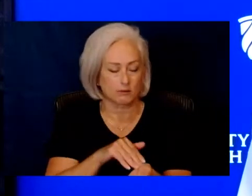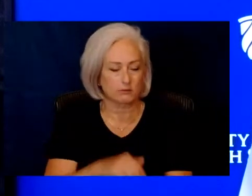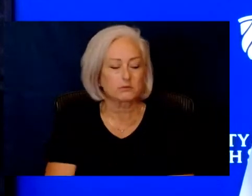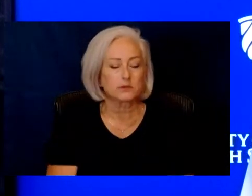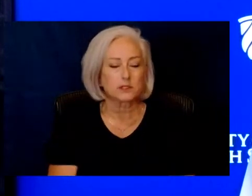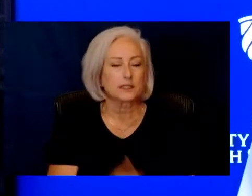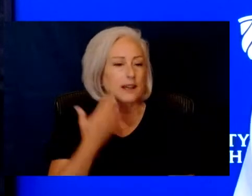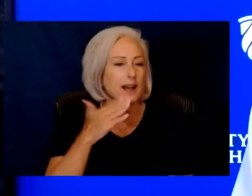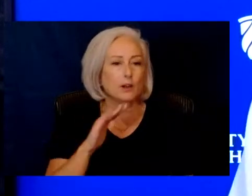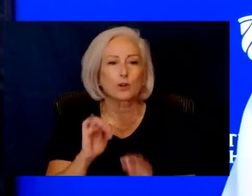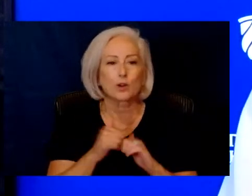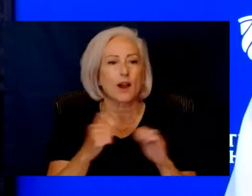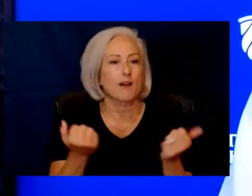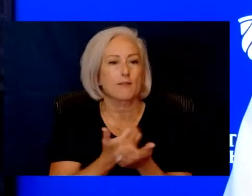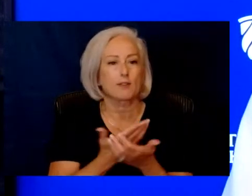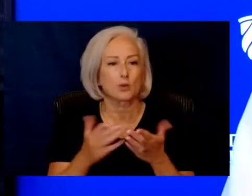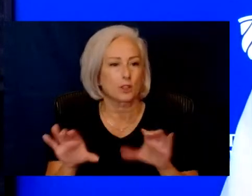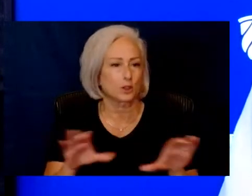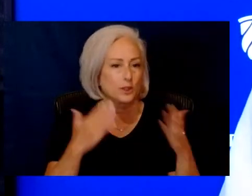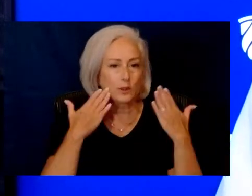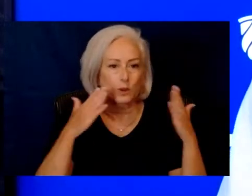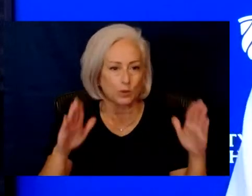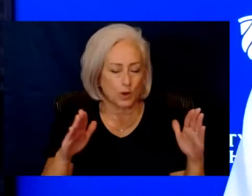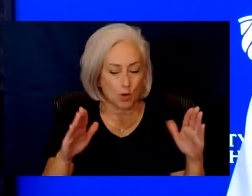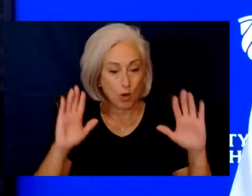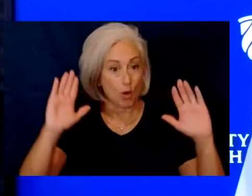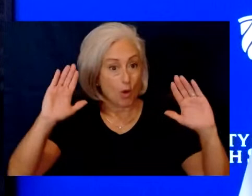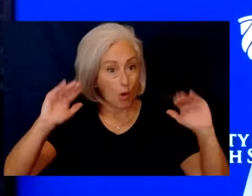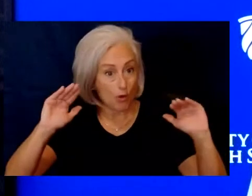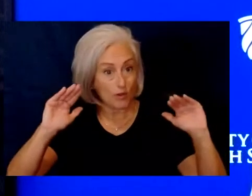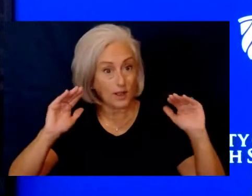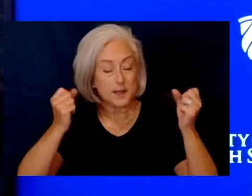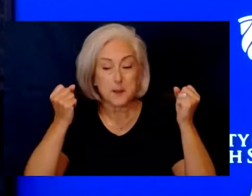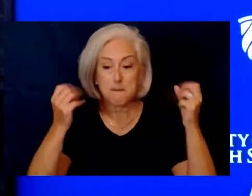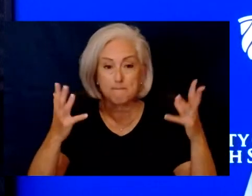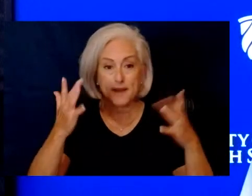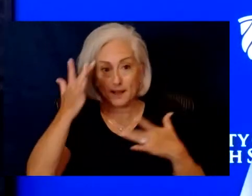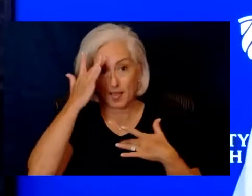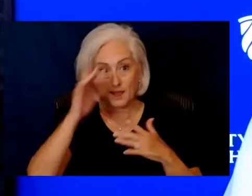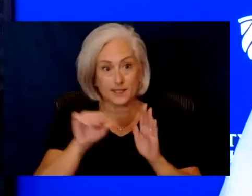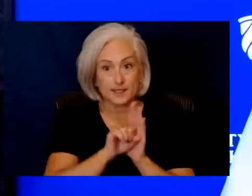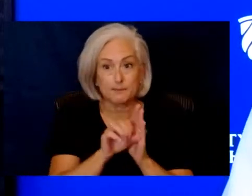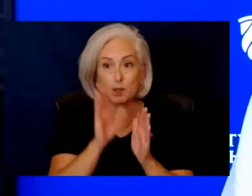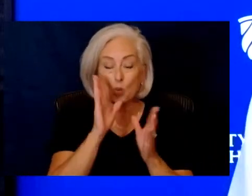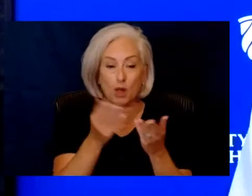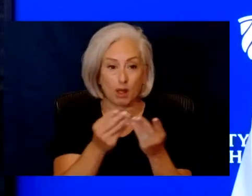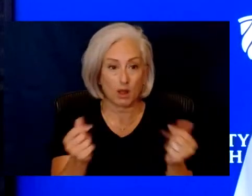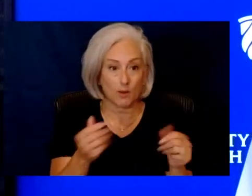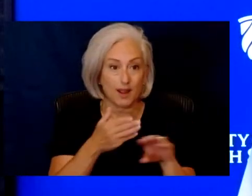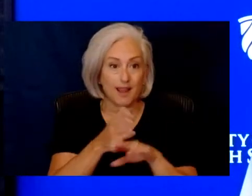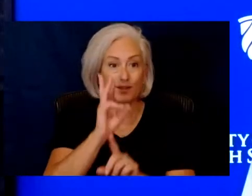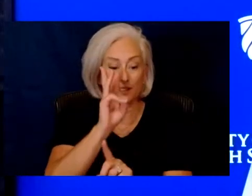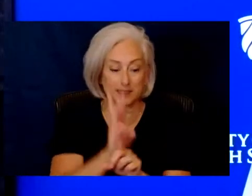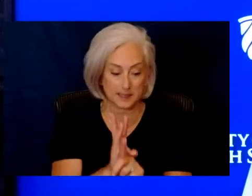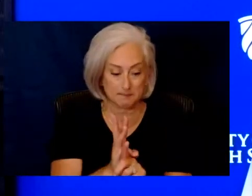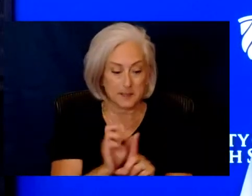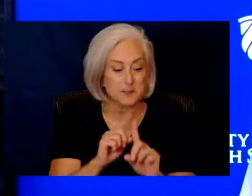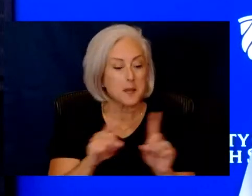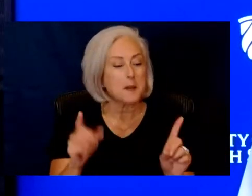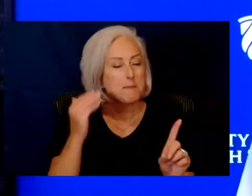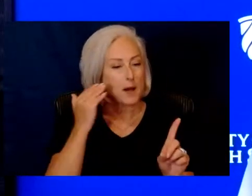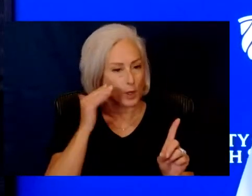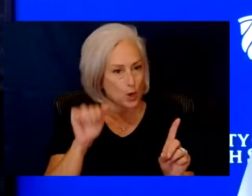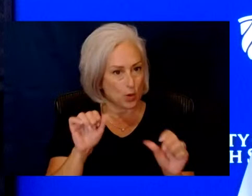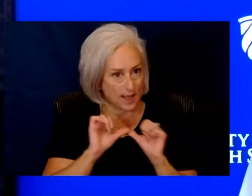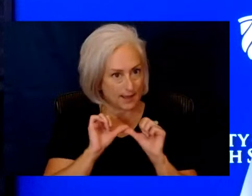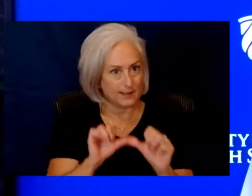doing. Hopefully a lot of those symptoms are going to be going away after about 6 months, but we know that they can continue even